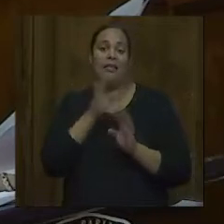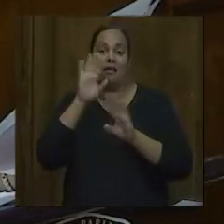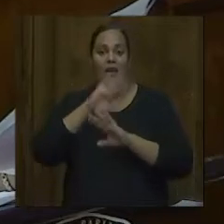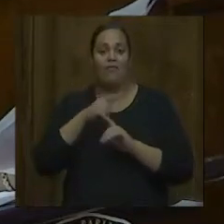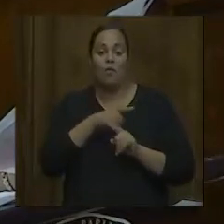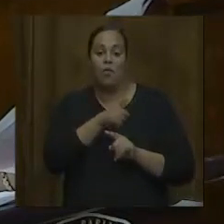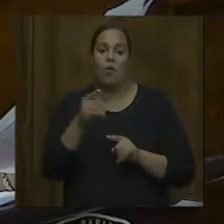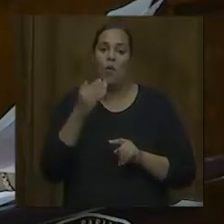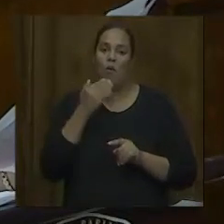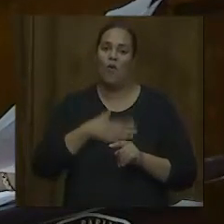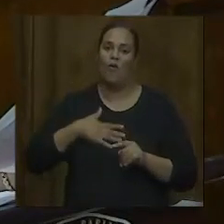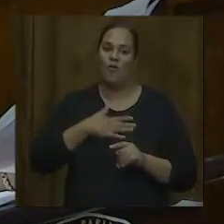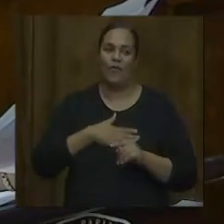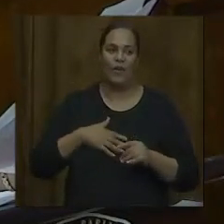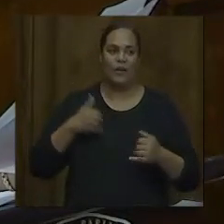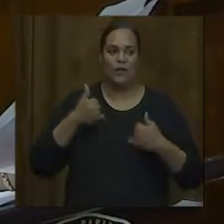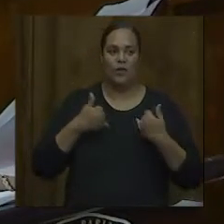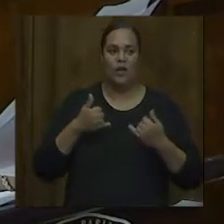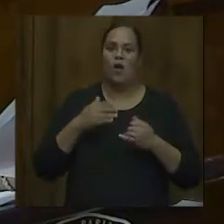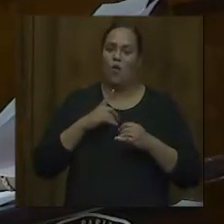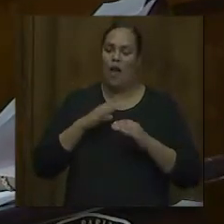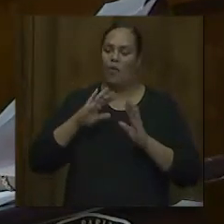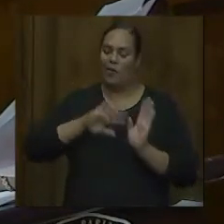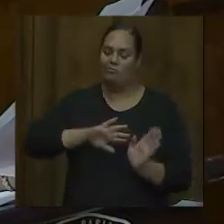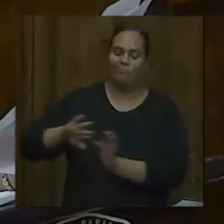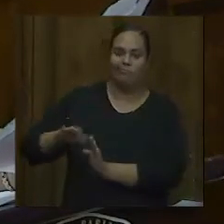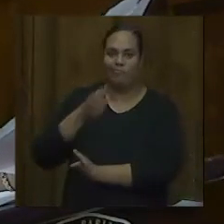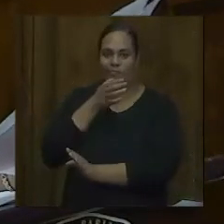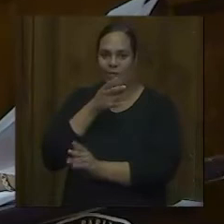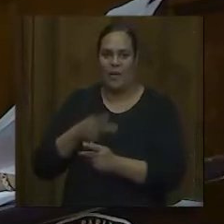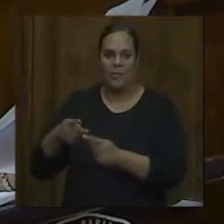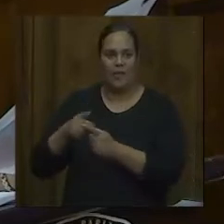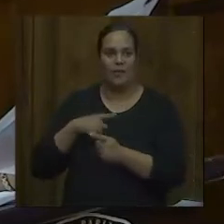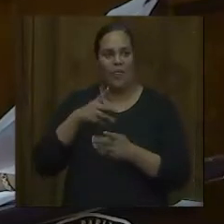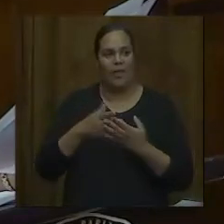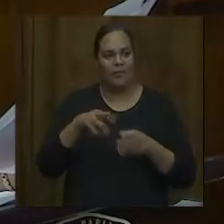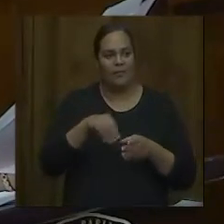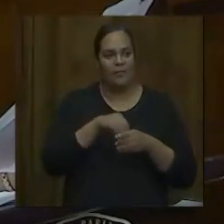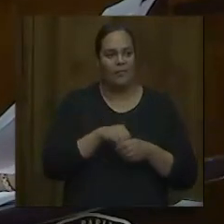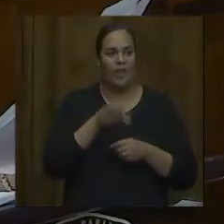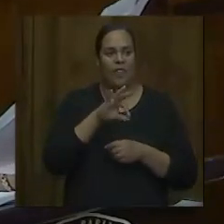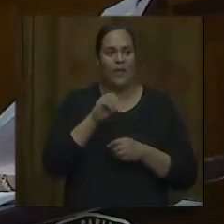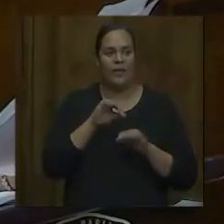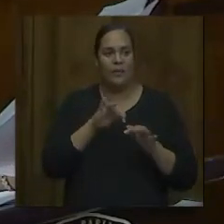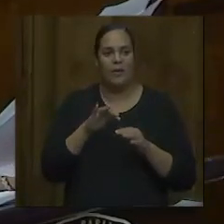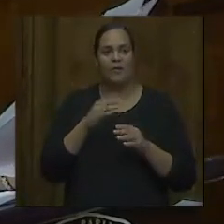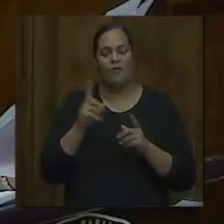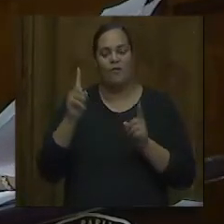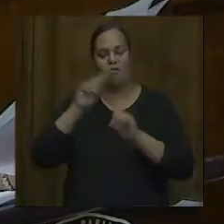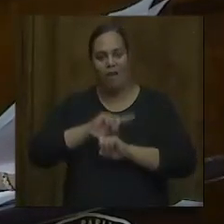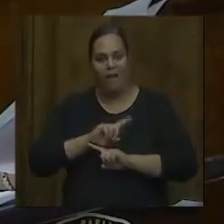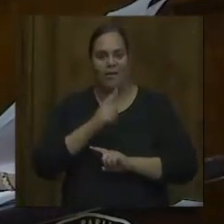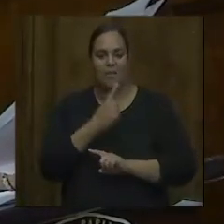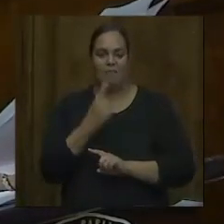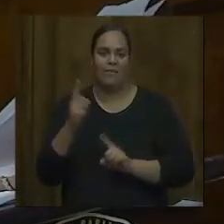those who typically frequent local liquor outlets, therefore positively occupying at least 30 participants per night per venue for 4